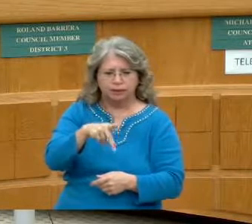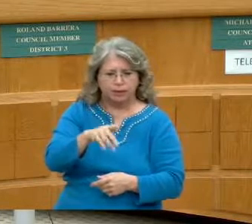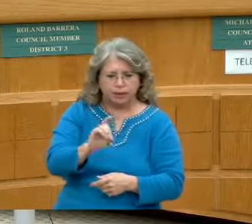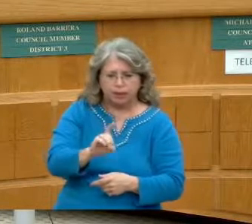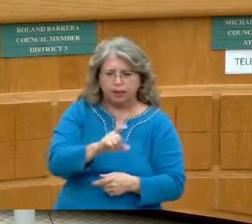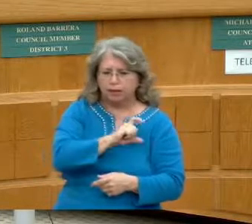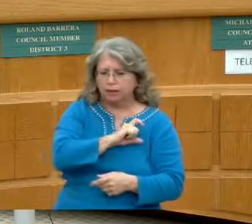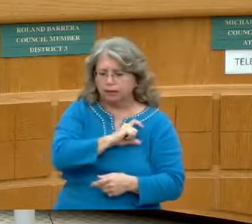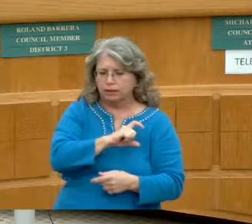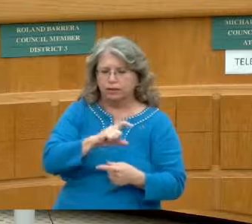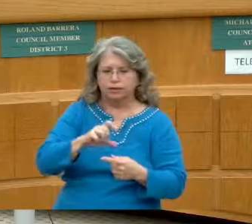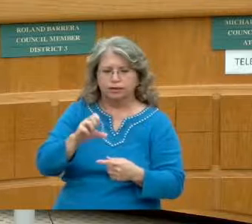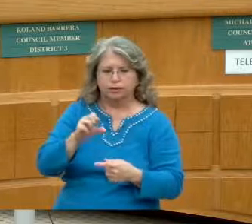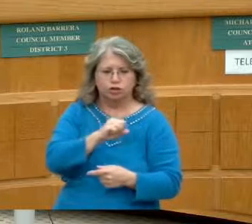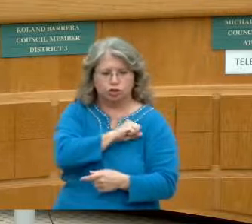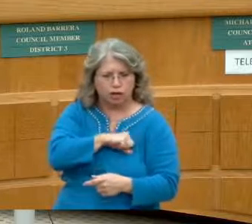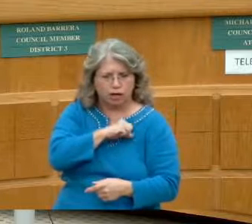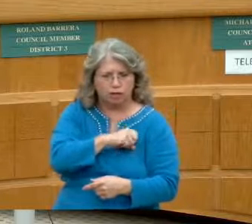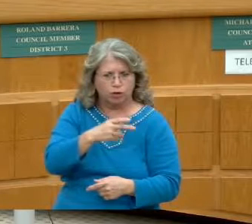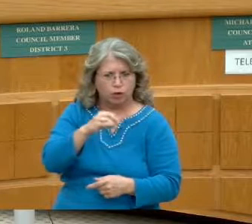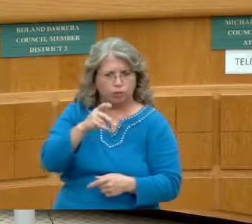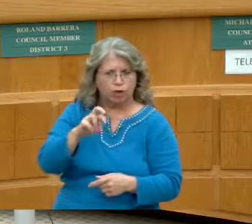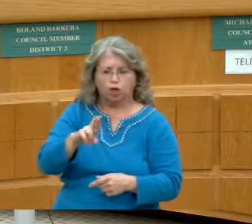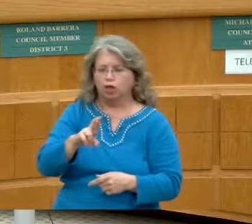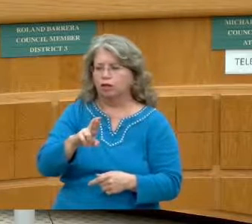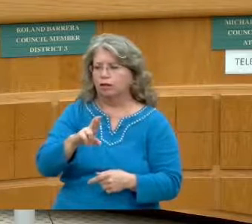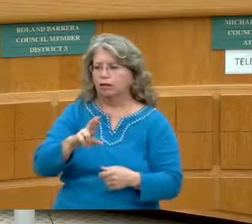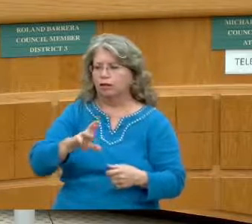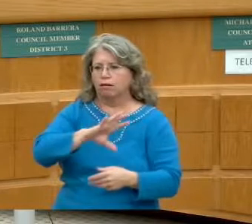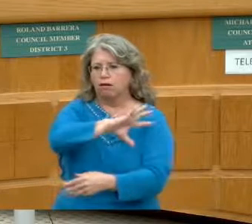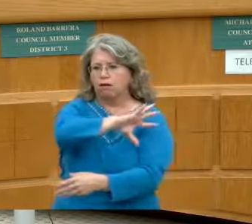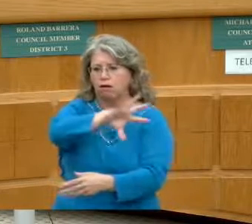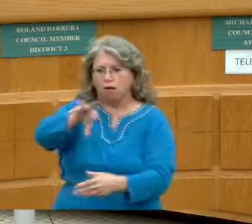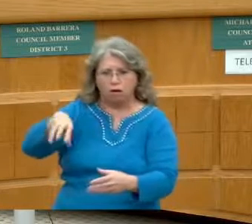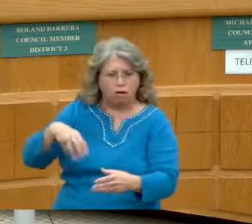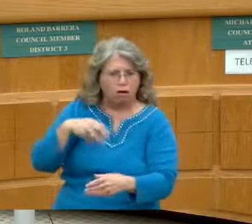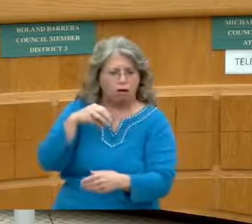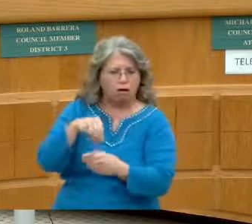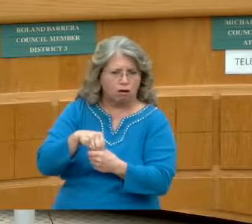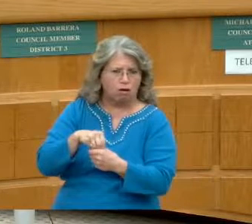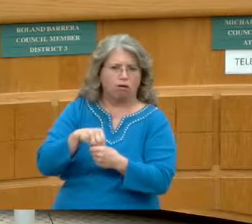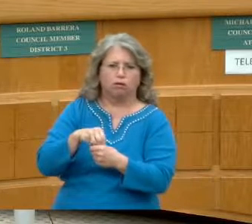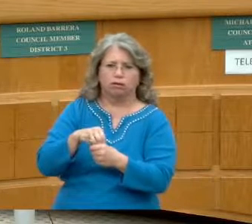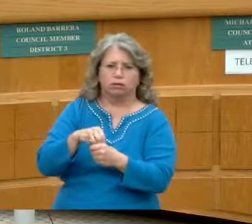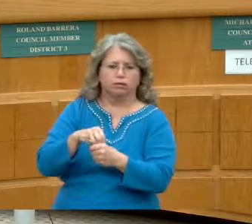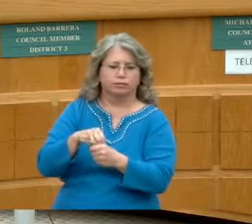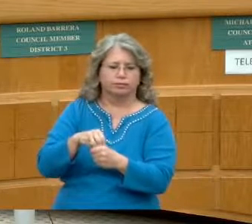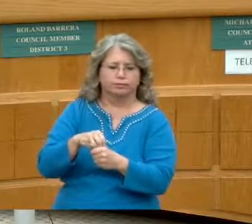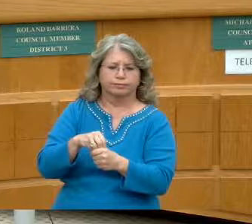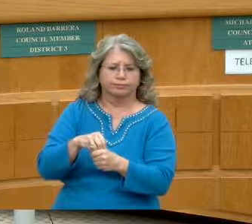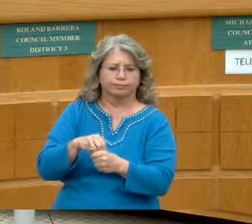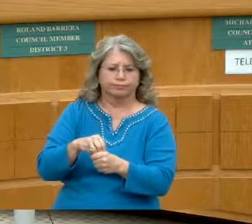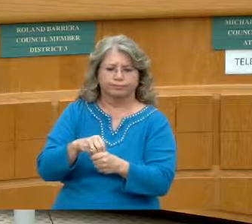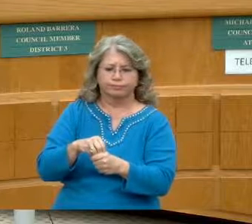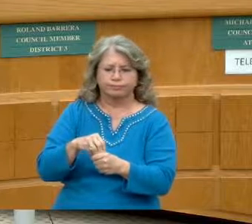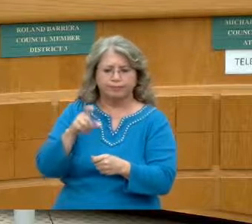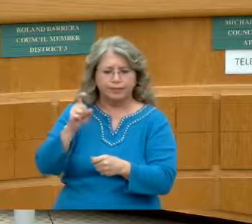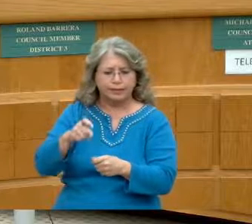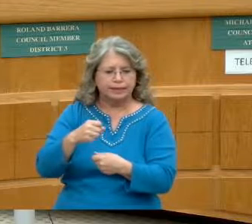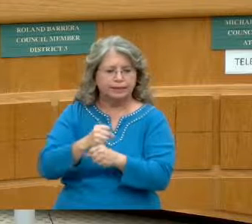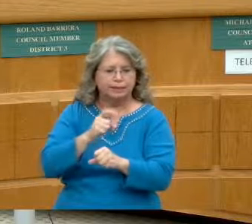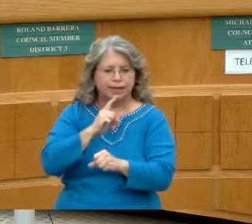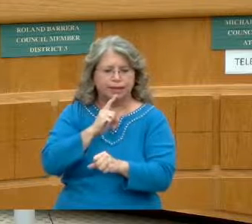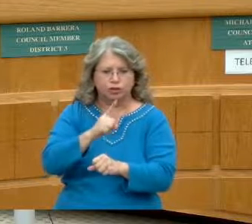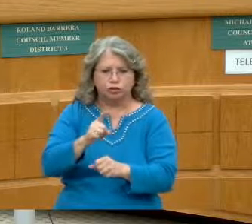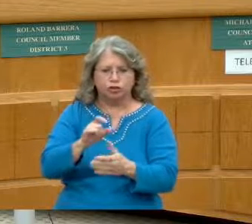Sheriff Hooper. Let me just say this is a complete event when all of us know that we need to make sure